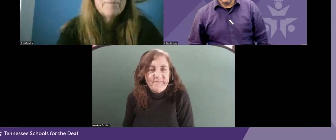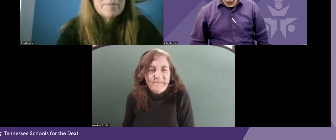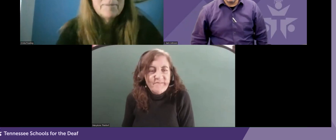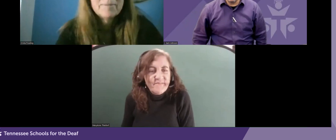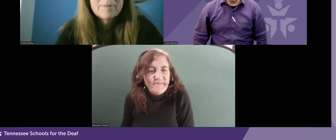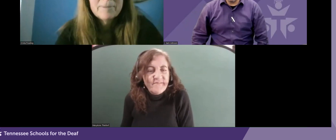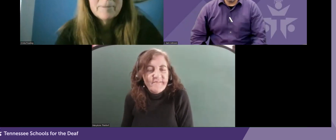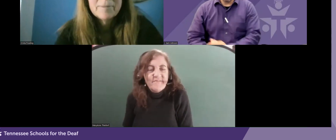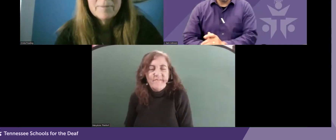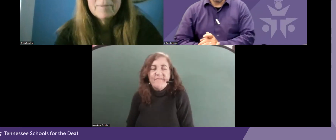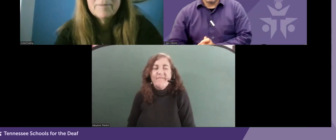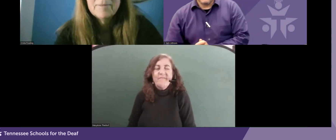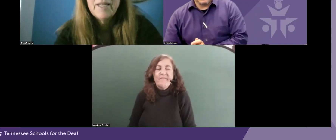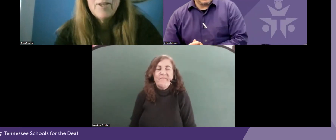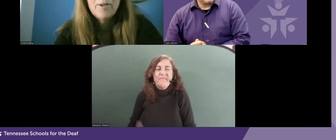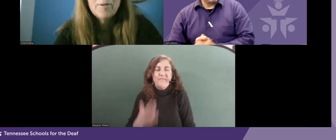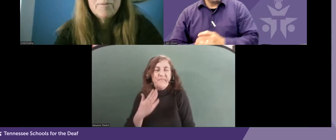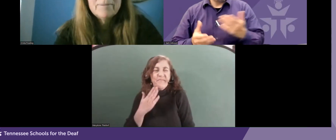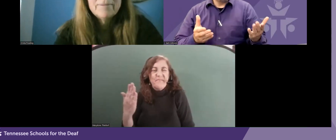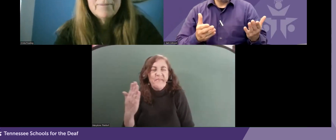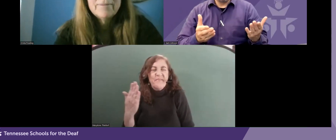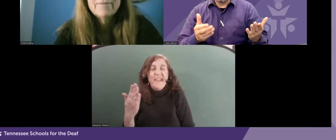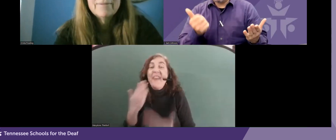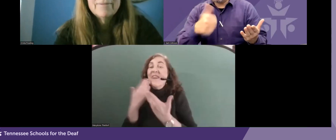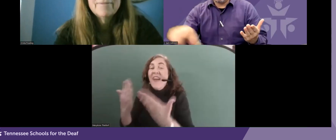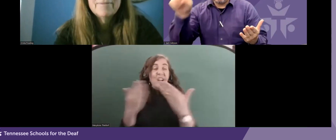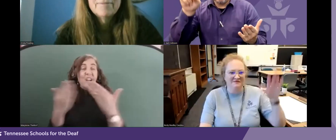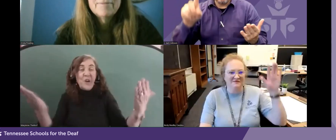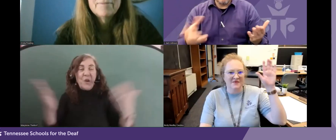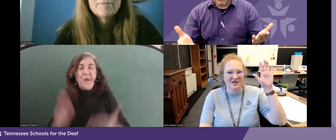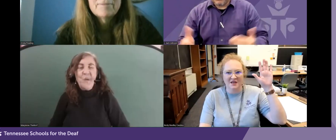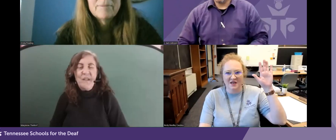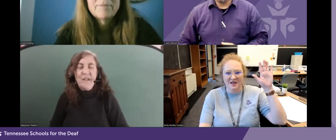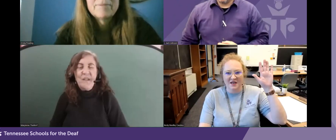job. Thank you.